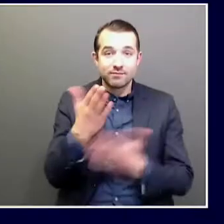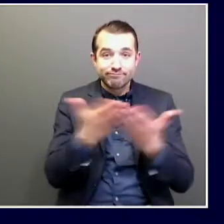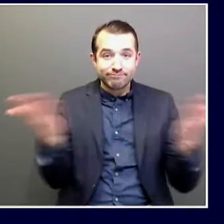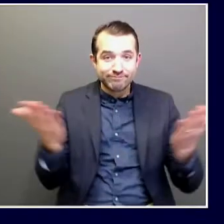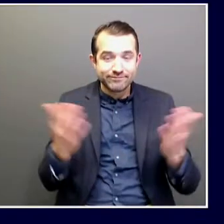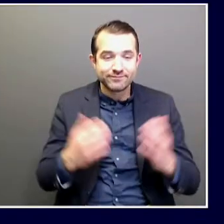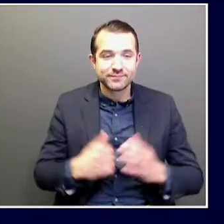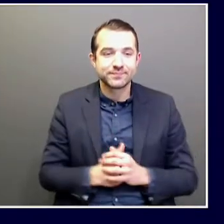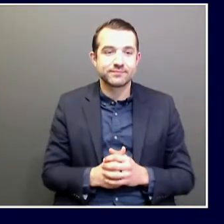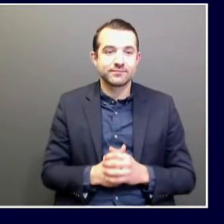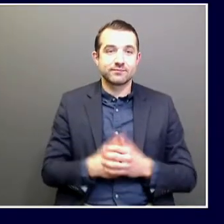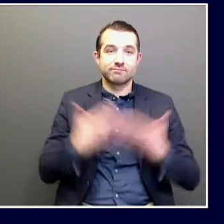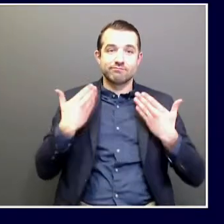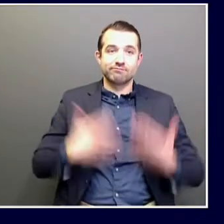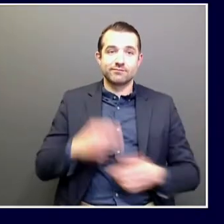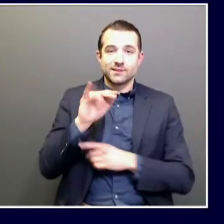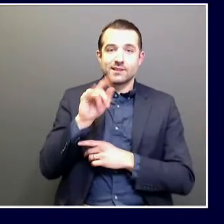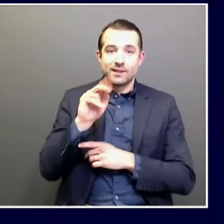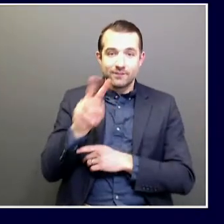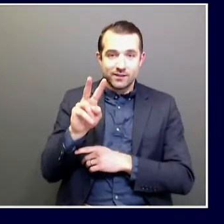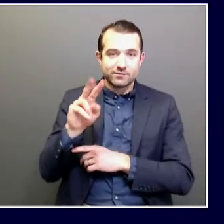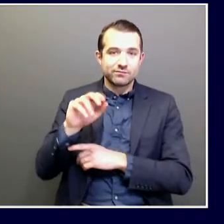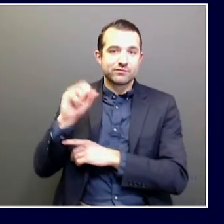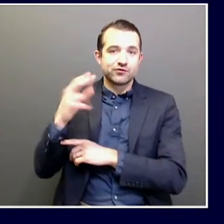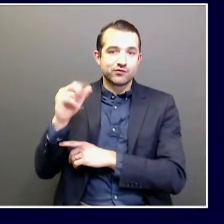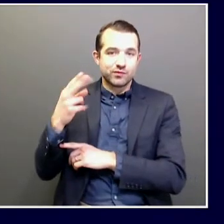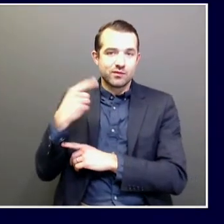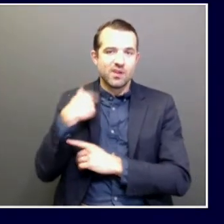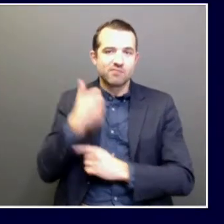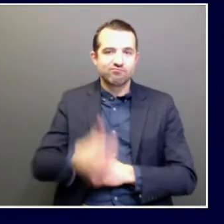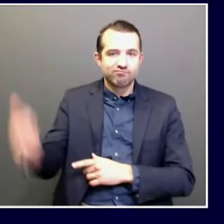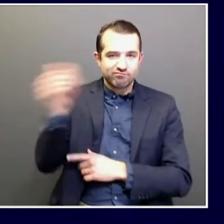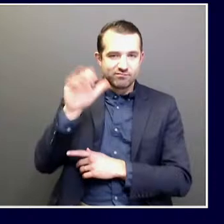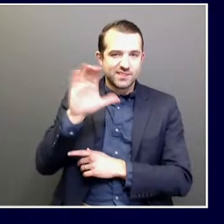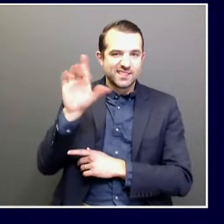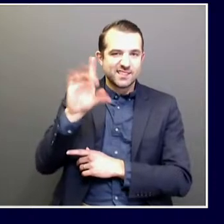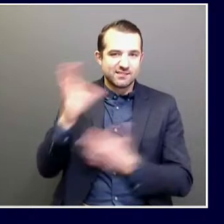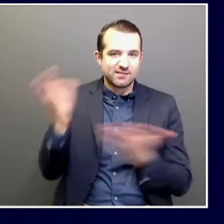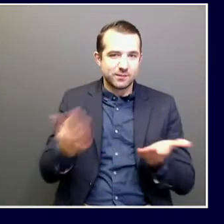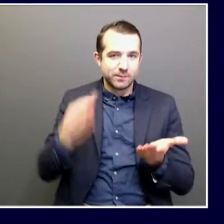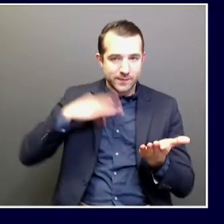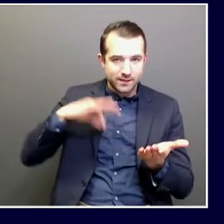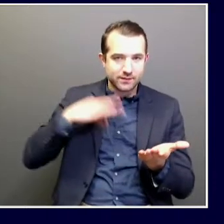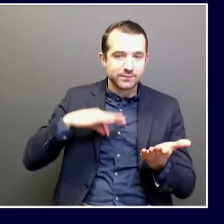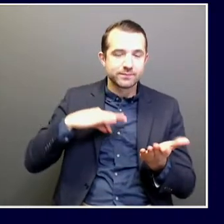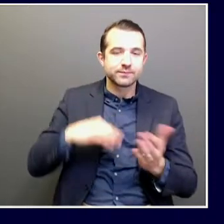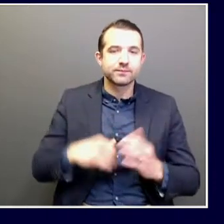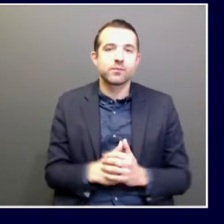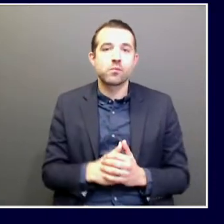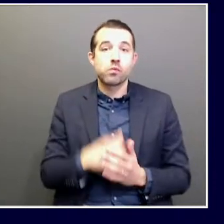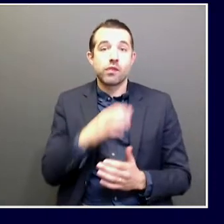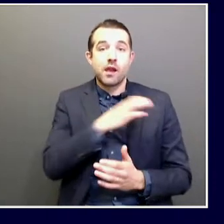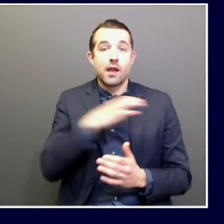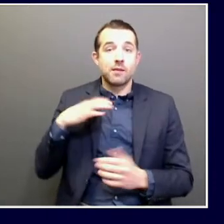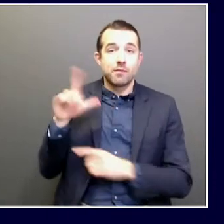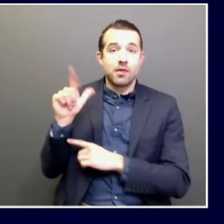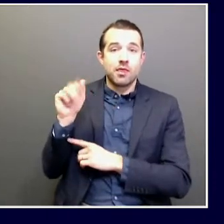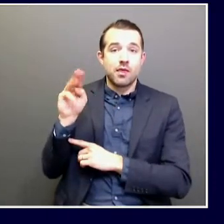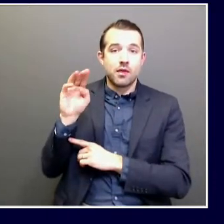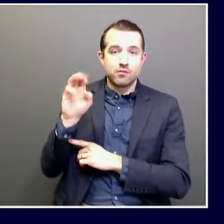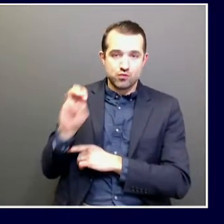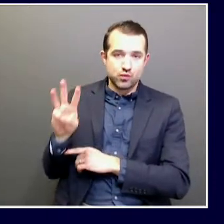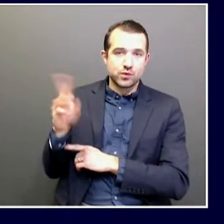I'm Nirav Shah, the director of the Maine CDC. I'm joined today by Commissioner Jean Wambrew, Commissioner of Maine's Department of Health and